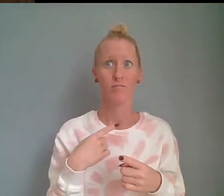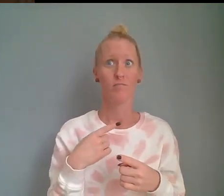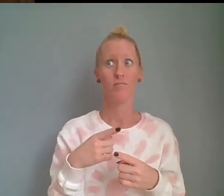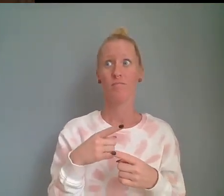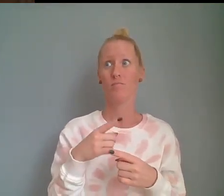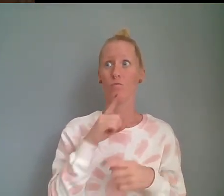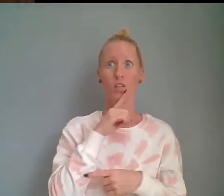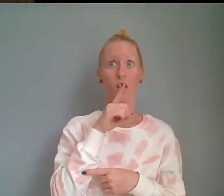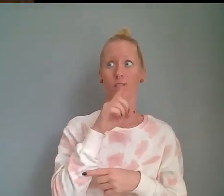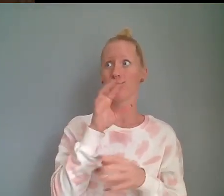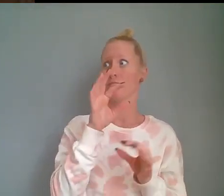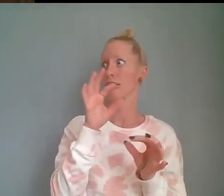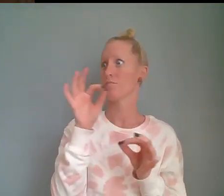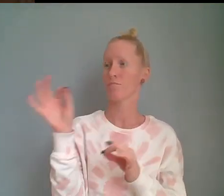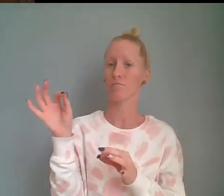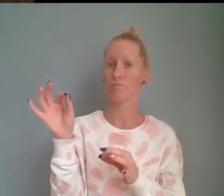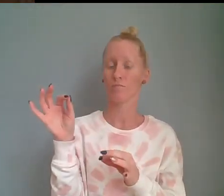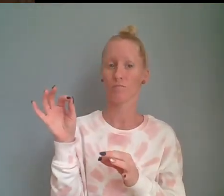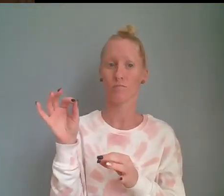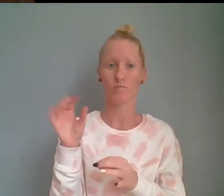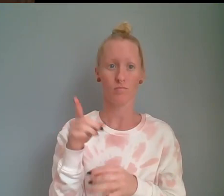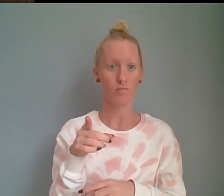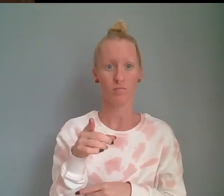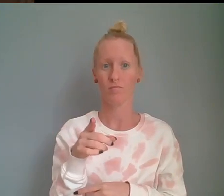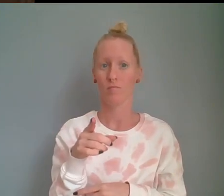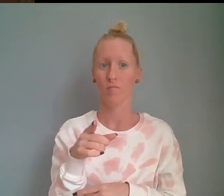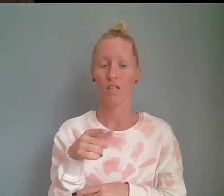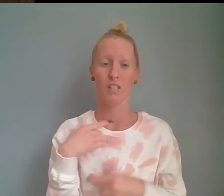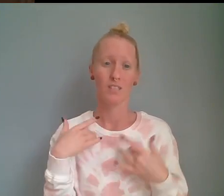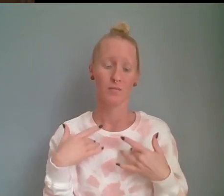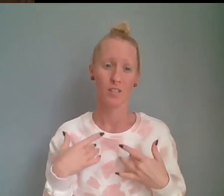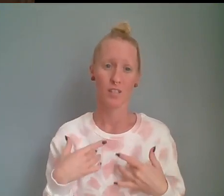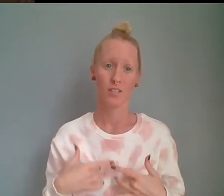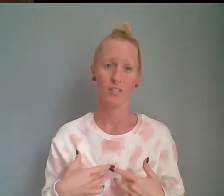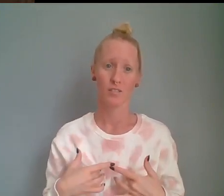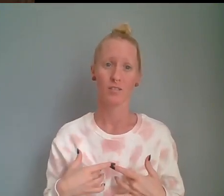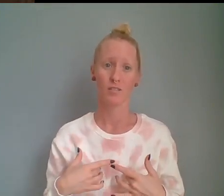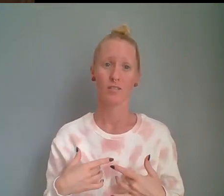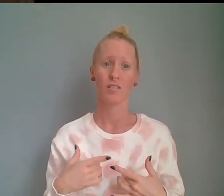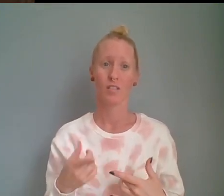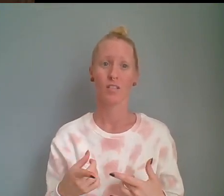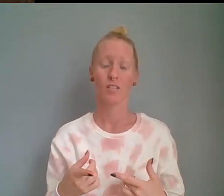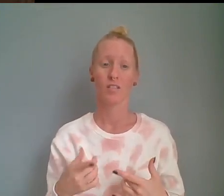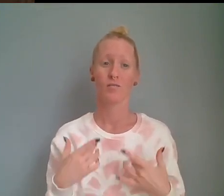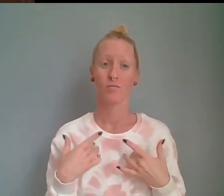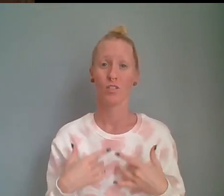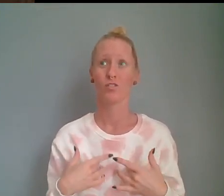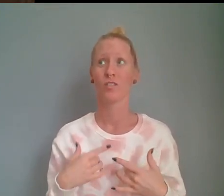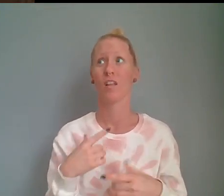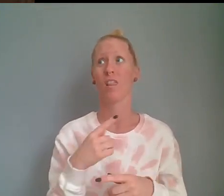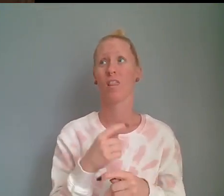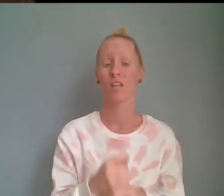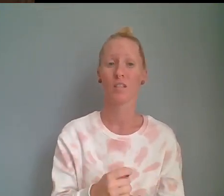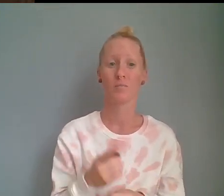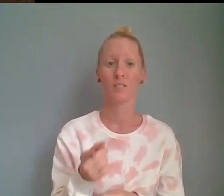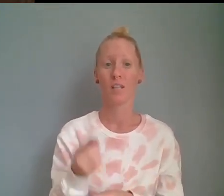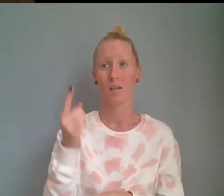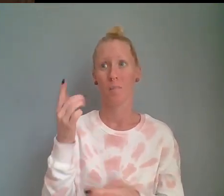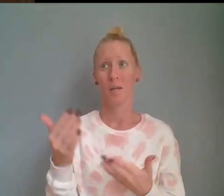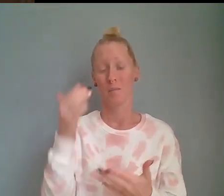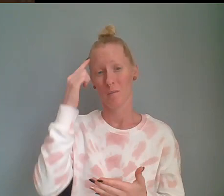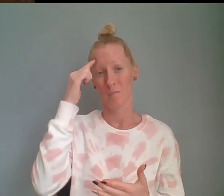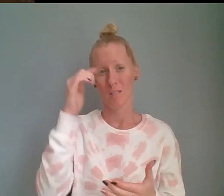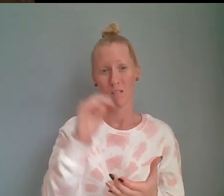reality. When a person loses touch with reality when they're depressed, it typically has really depressing themes. They may believe